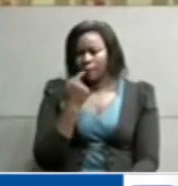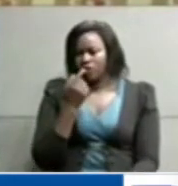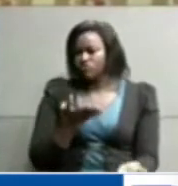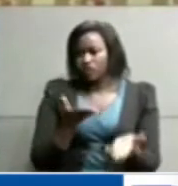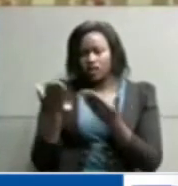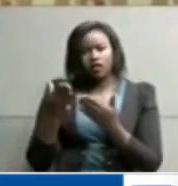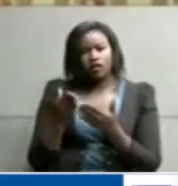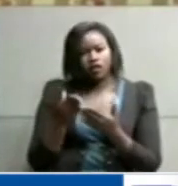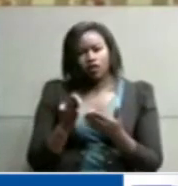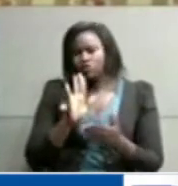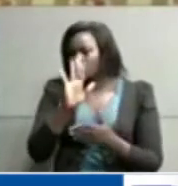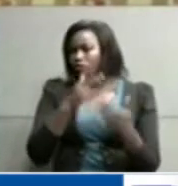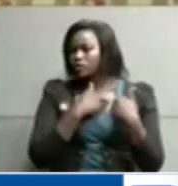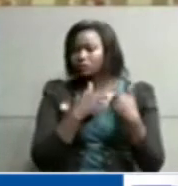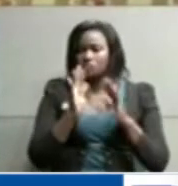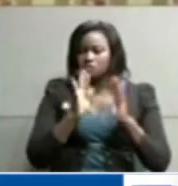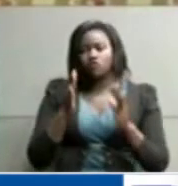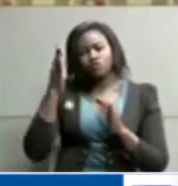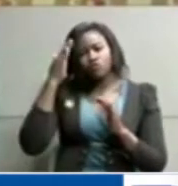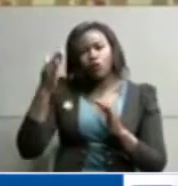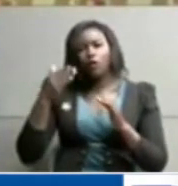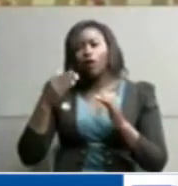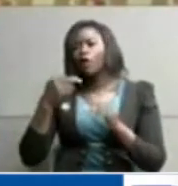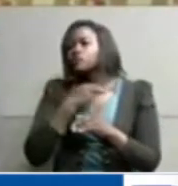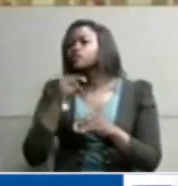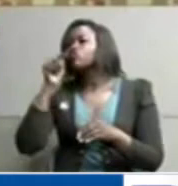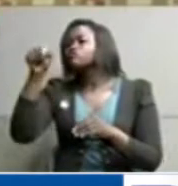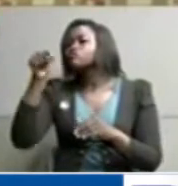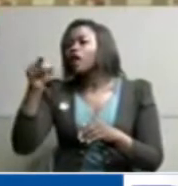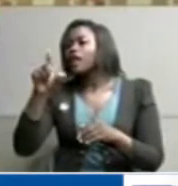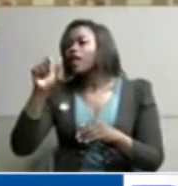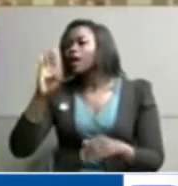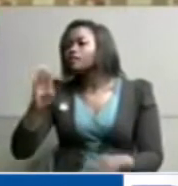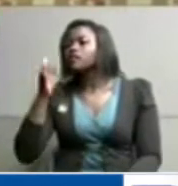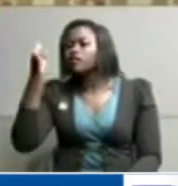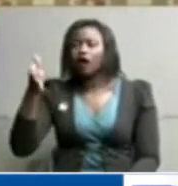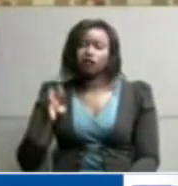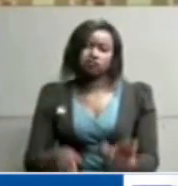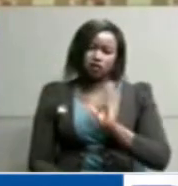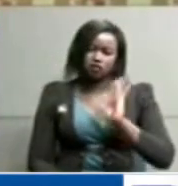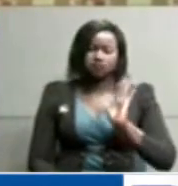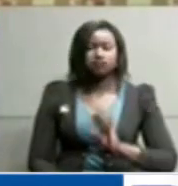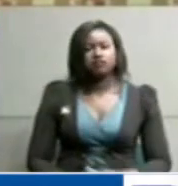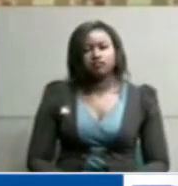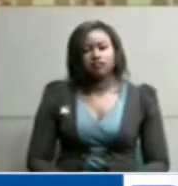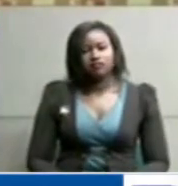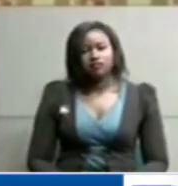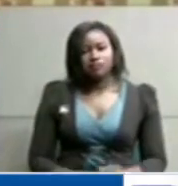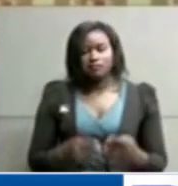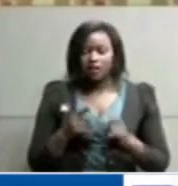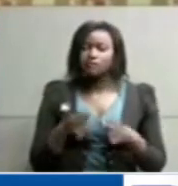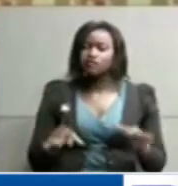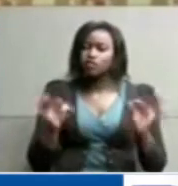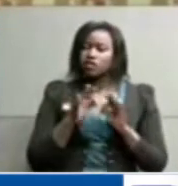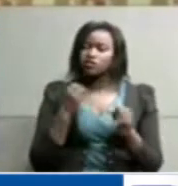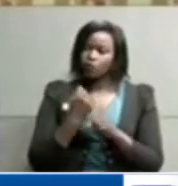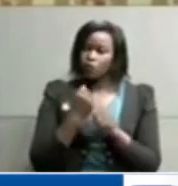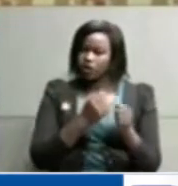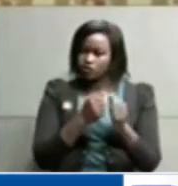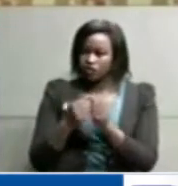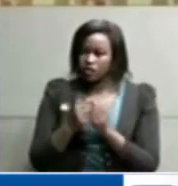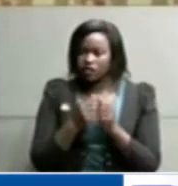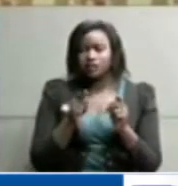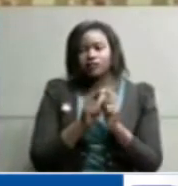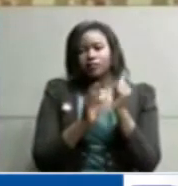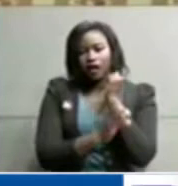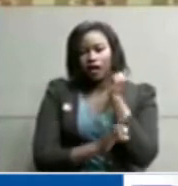testing. Just go to the health center. If we work together, we'll be able to get rid of this. We'll be able to work together, and the country will be